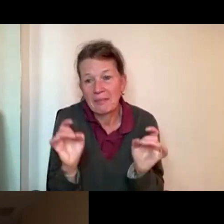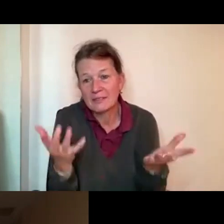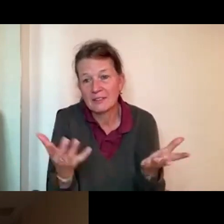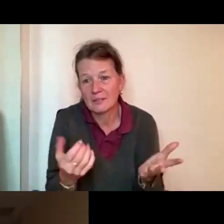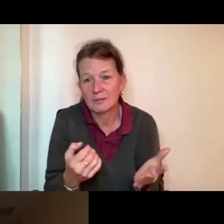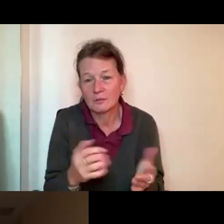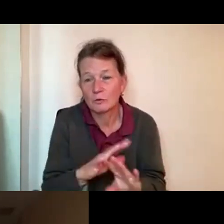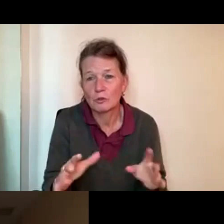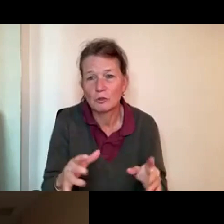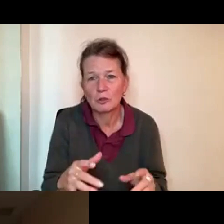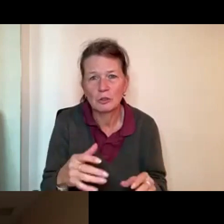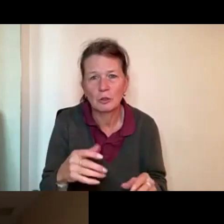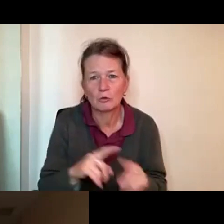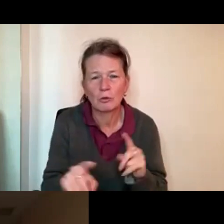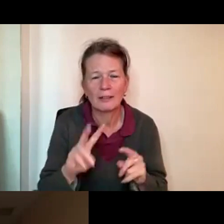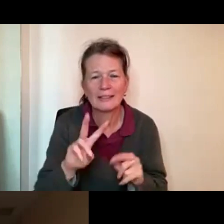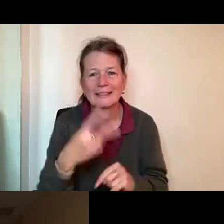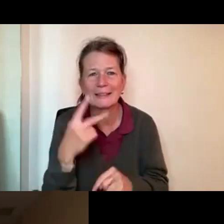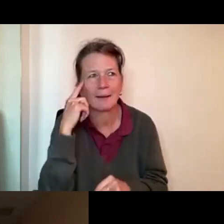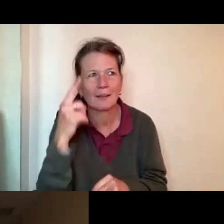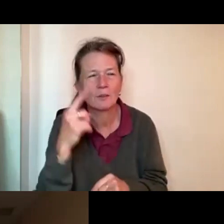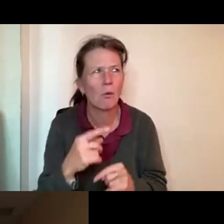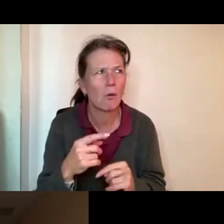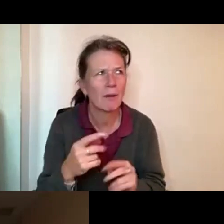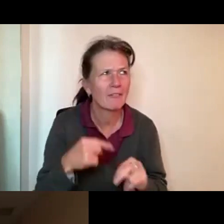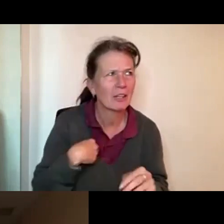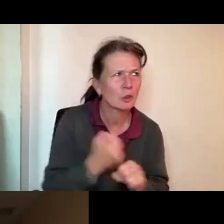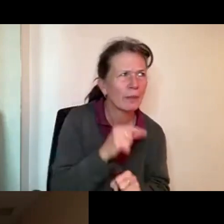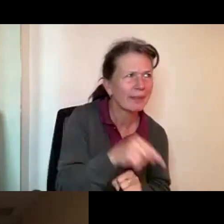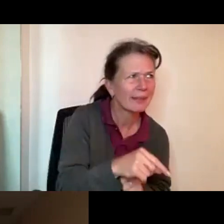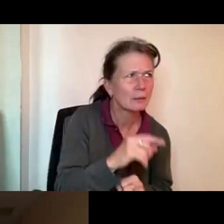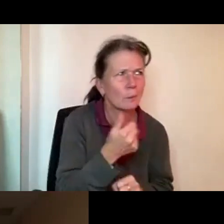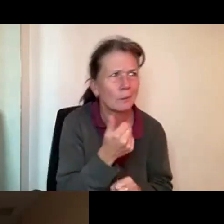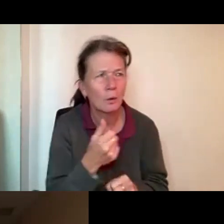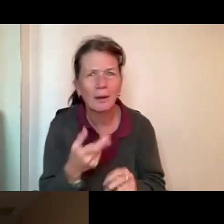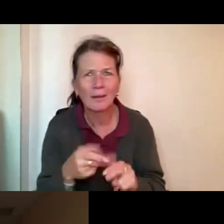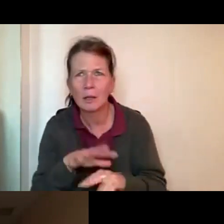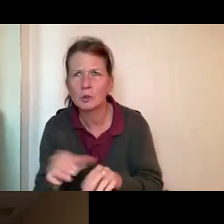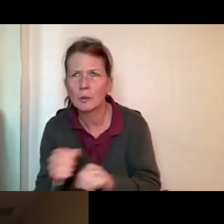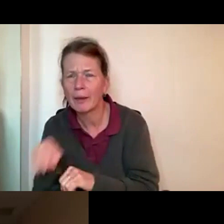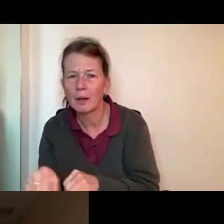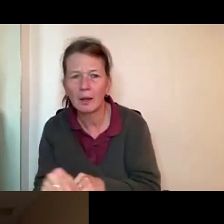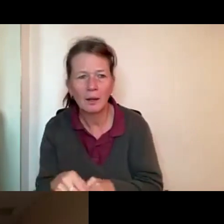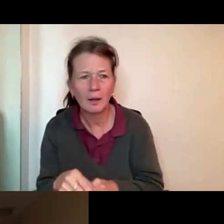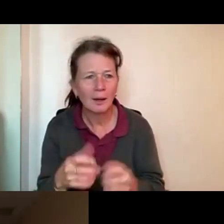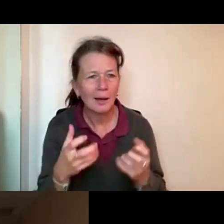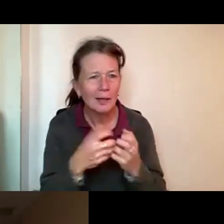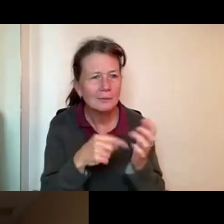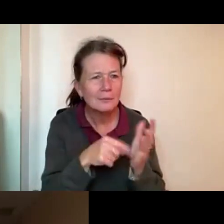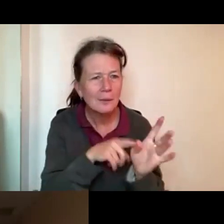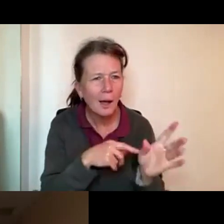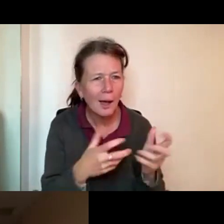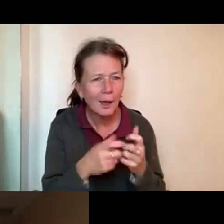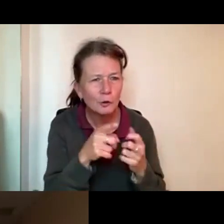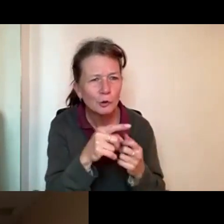Don't try and second guess and sort of like you said, Ty, like what how did you express it? Sort of what part